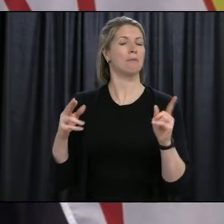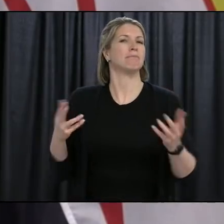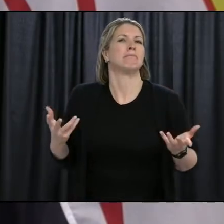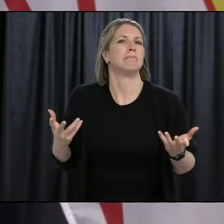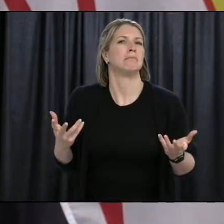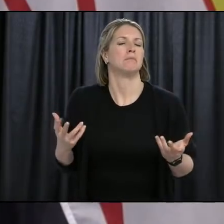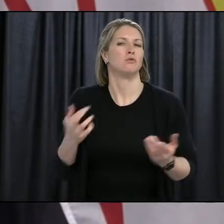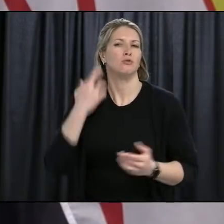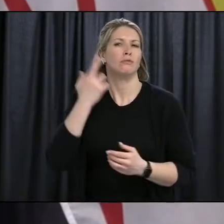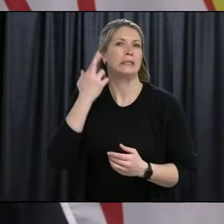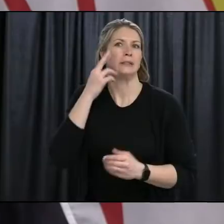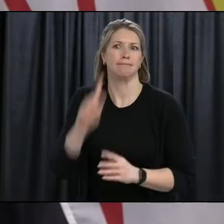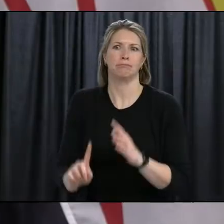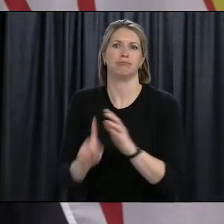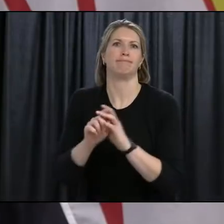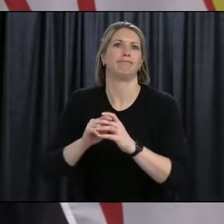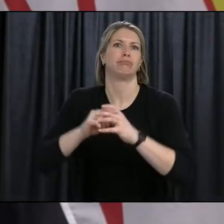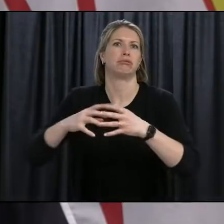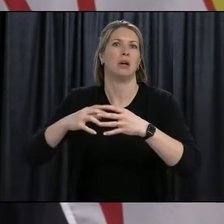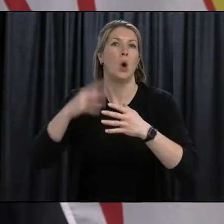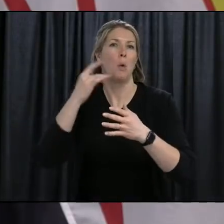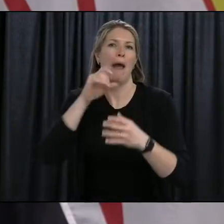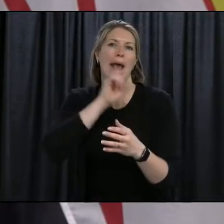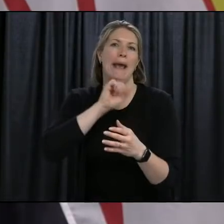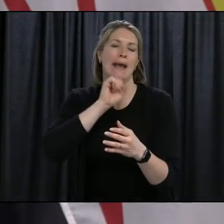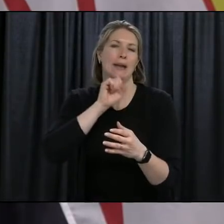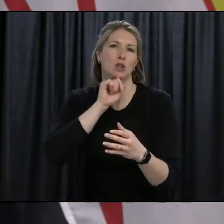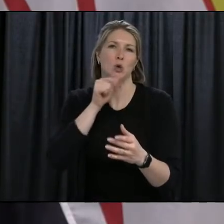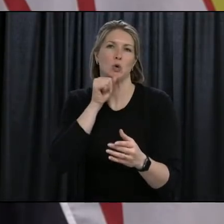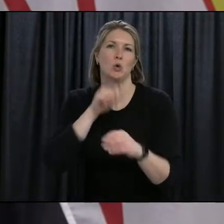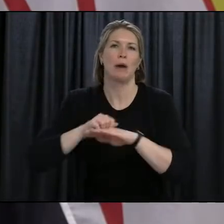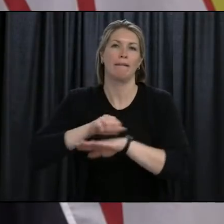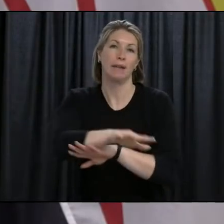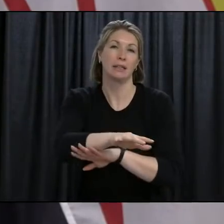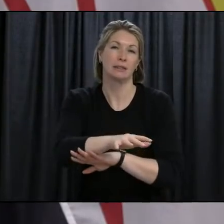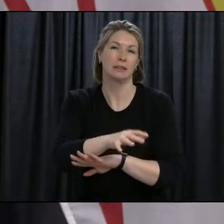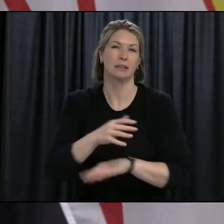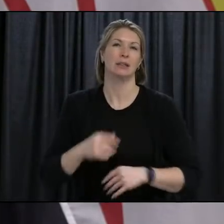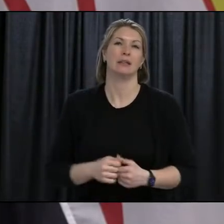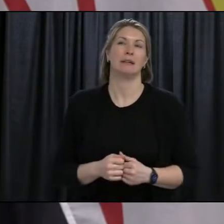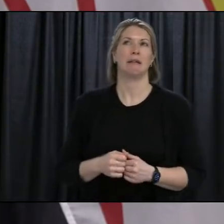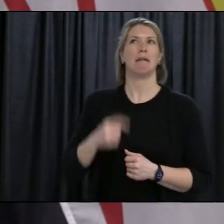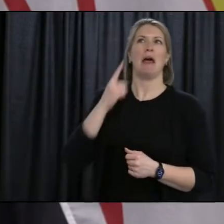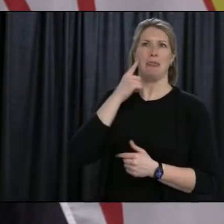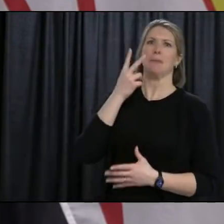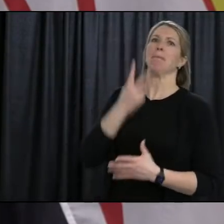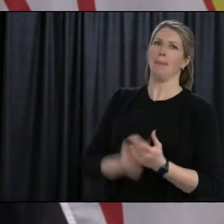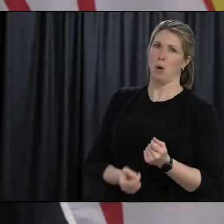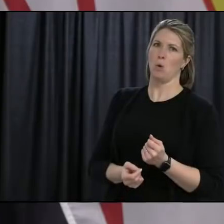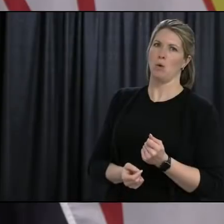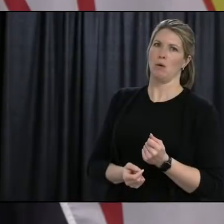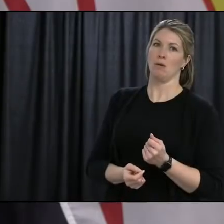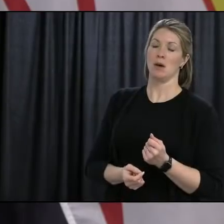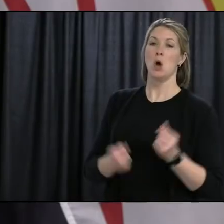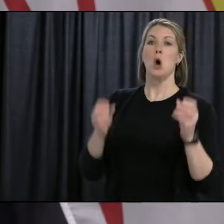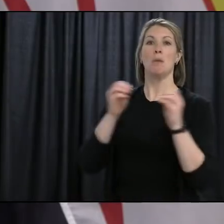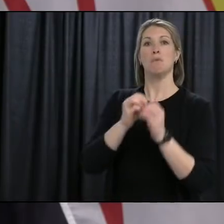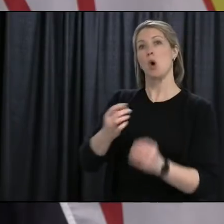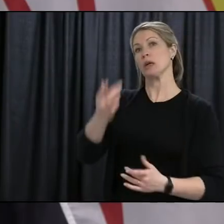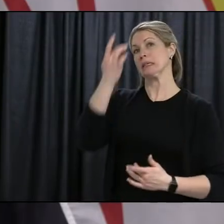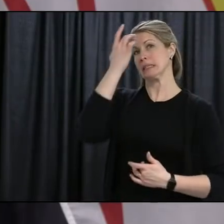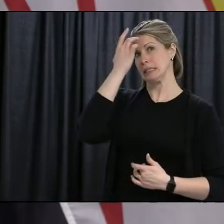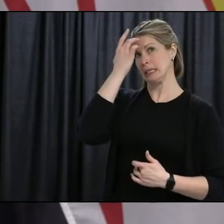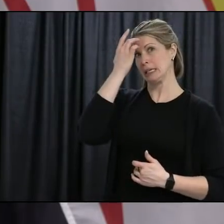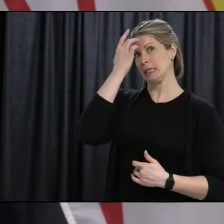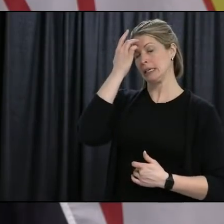something spreads more and more people get infected, that, you know, in the end you'll get, unfortunately, more people in hospital and more people will die just because